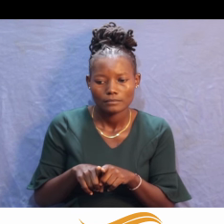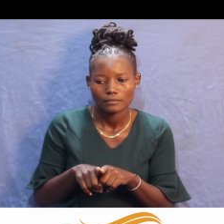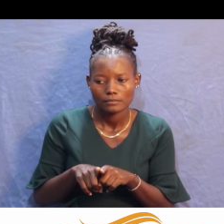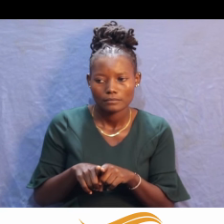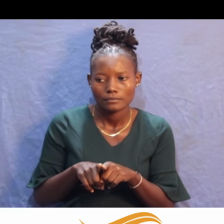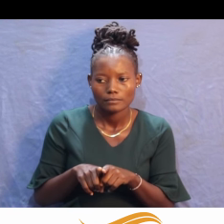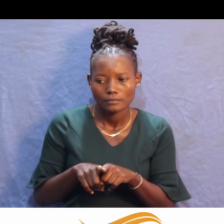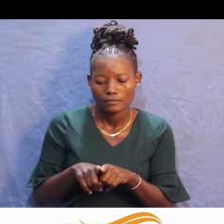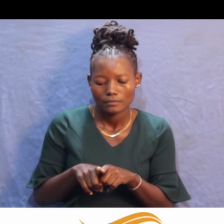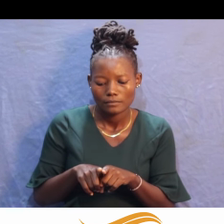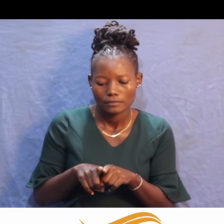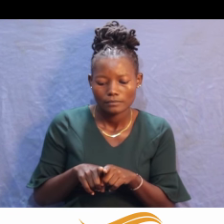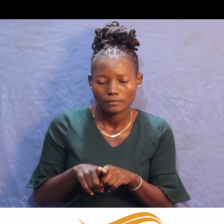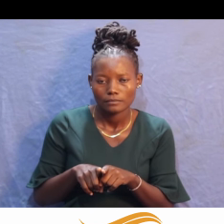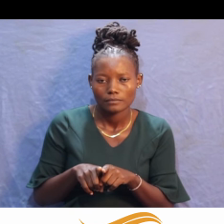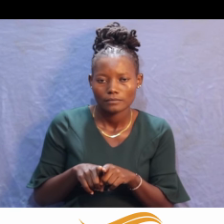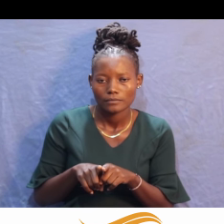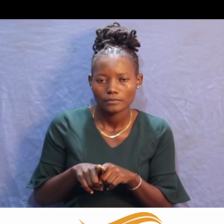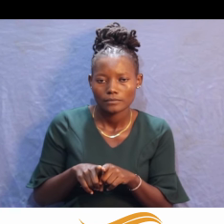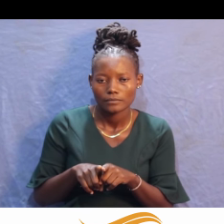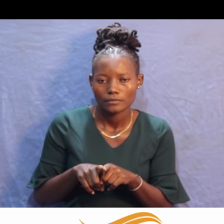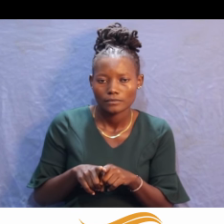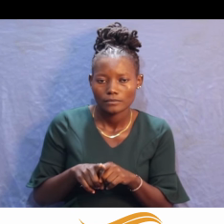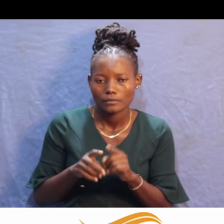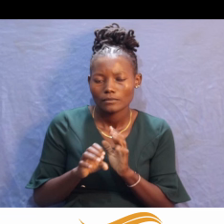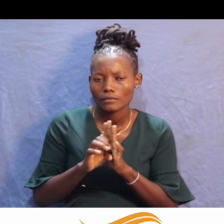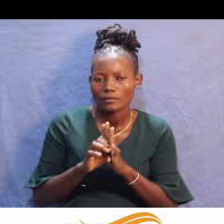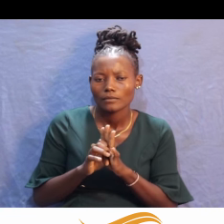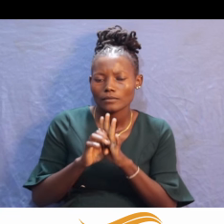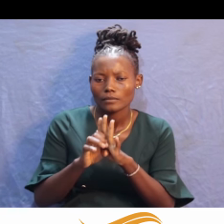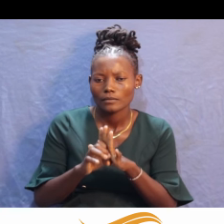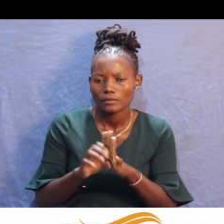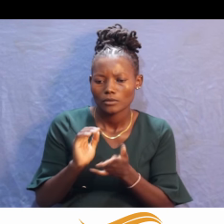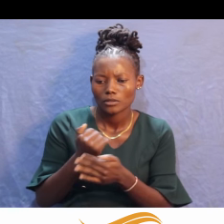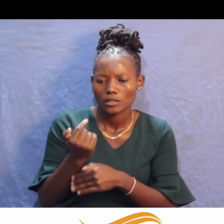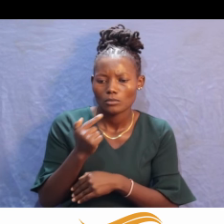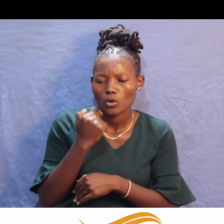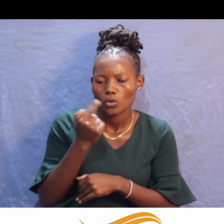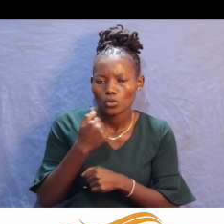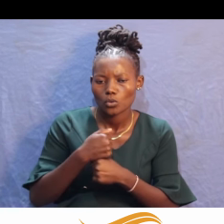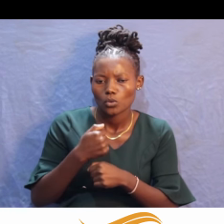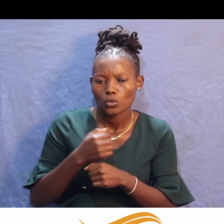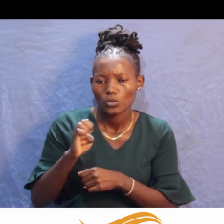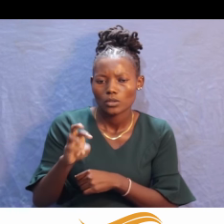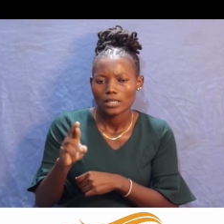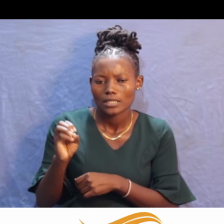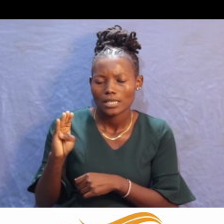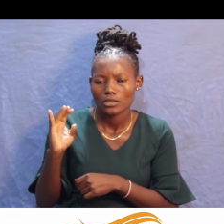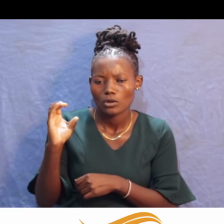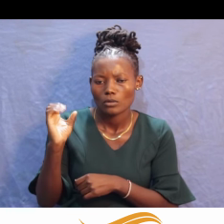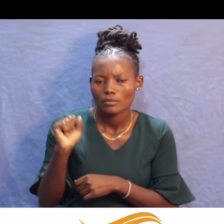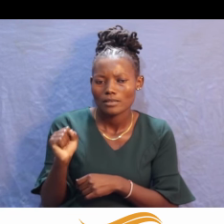they the epitome of a person in aerobic shape. And here we got someone that